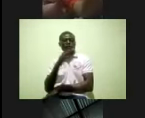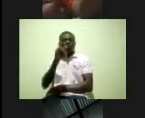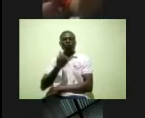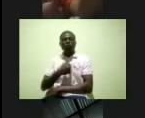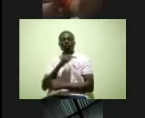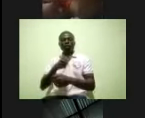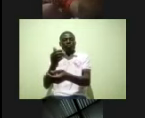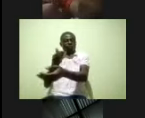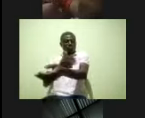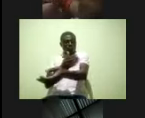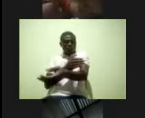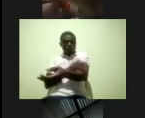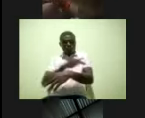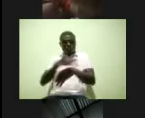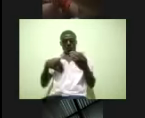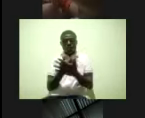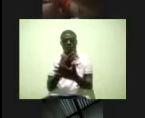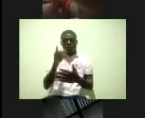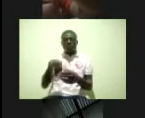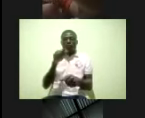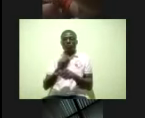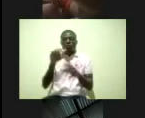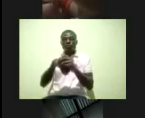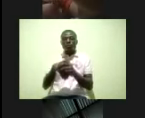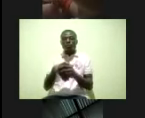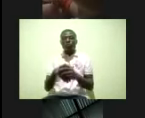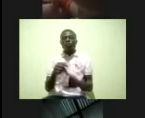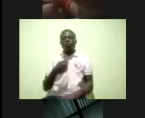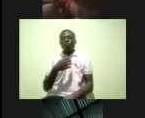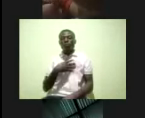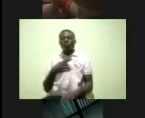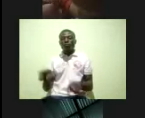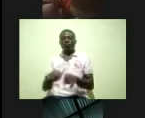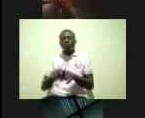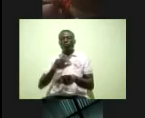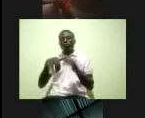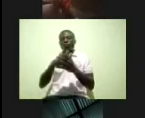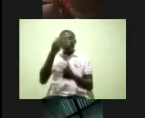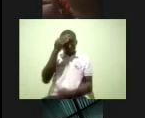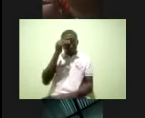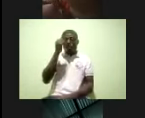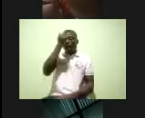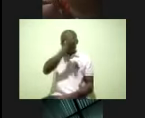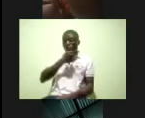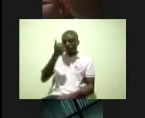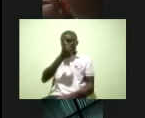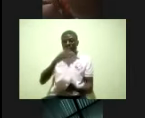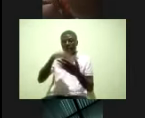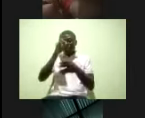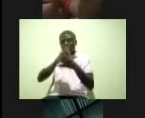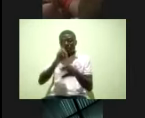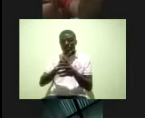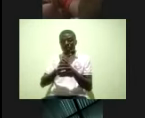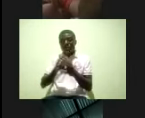on the rest of the events that is coming. I'd like to also let you know that Africa Dyslexia Organization flagship